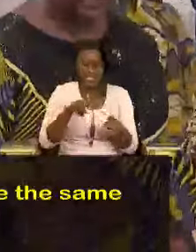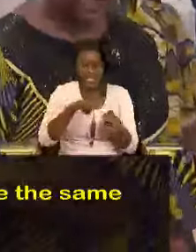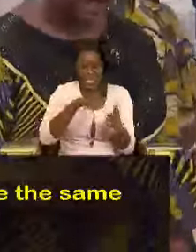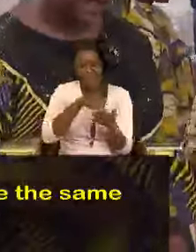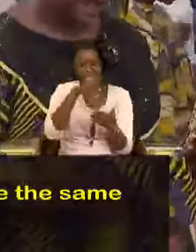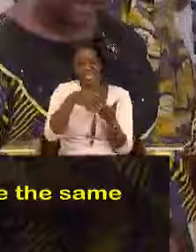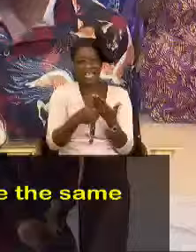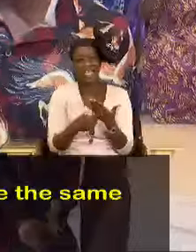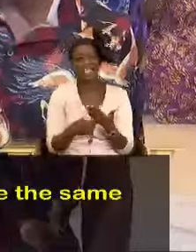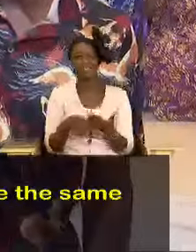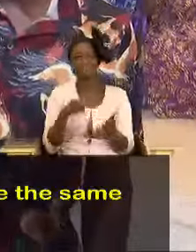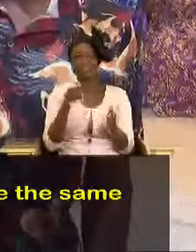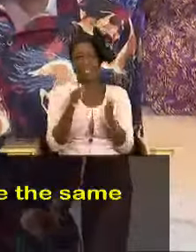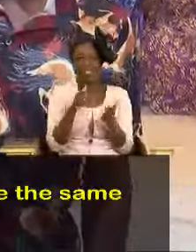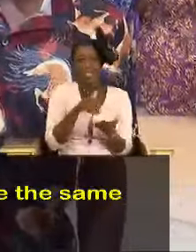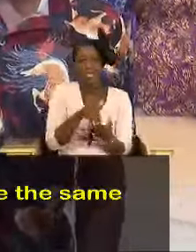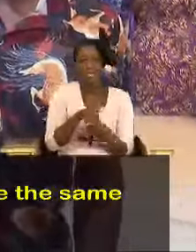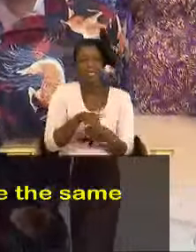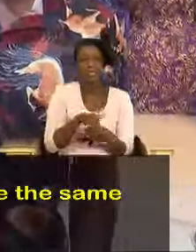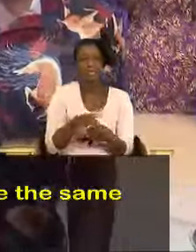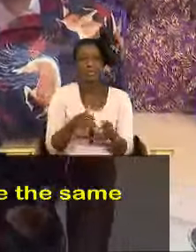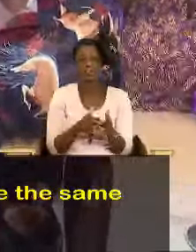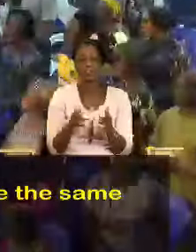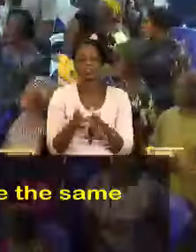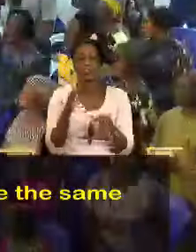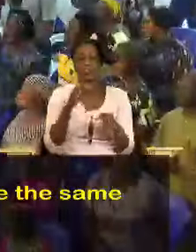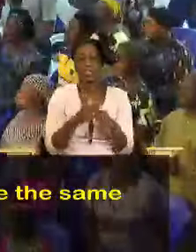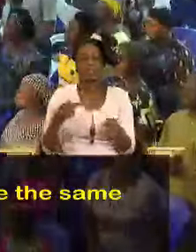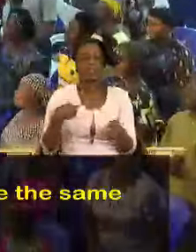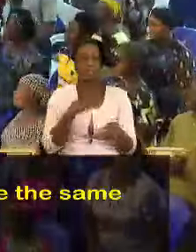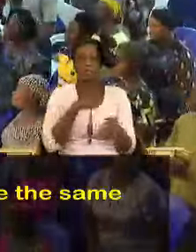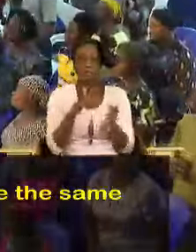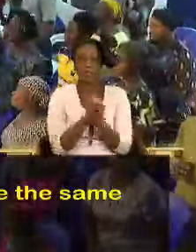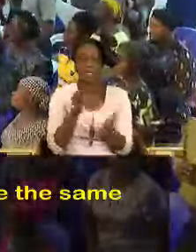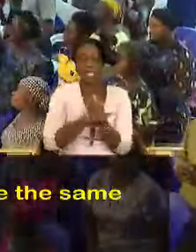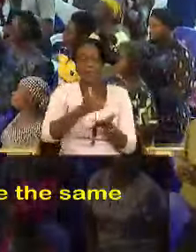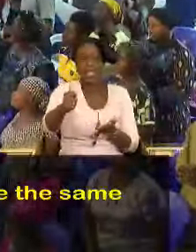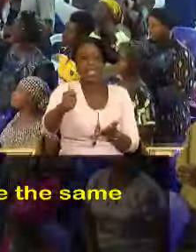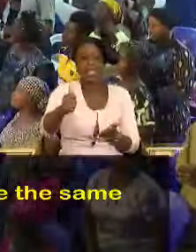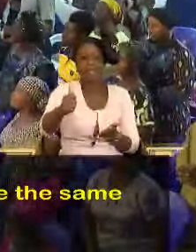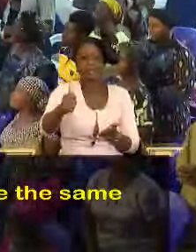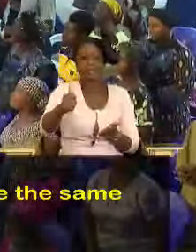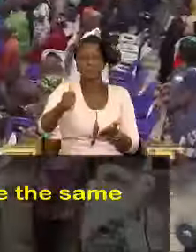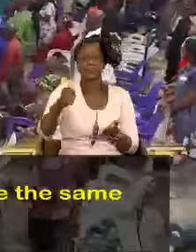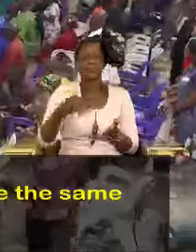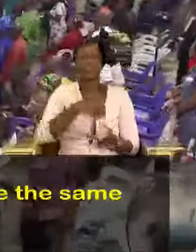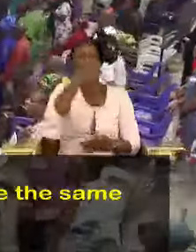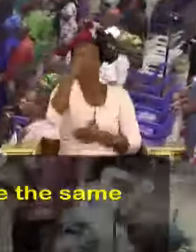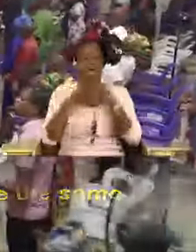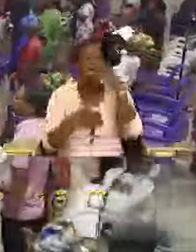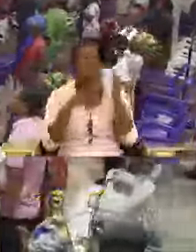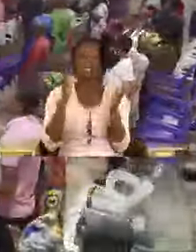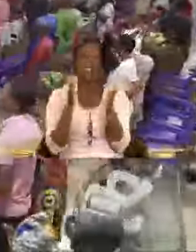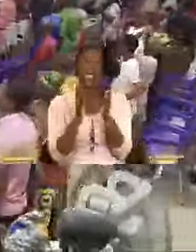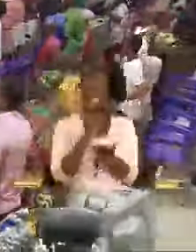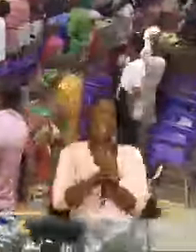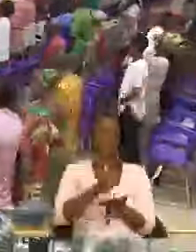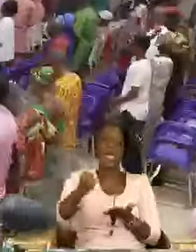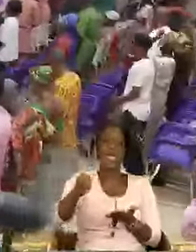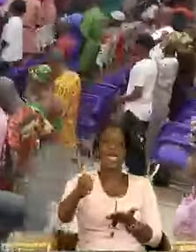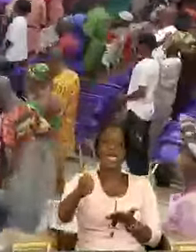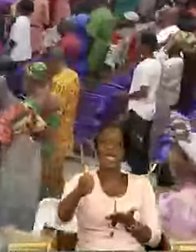Jesus Jesus precious and mighty name we pray shout it louder amen